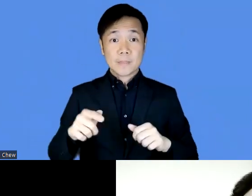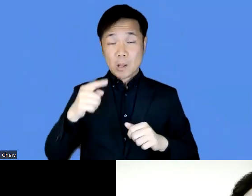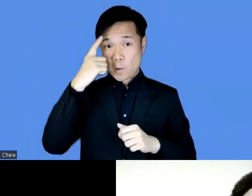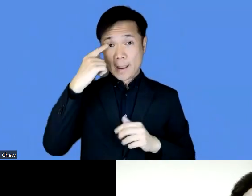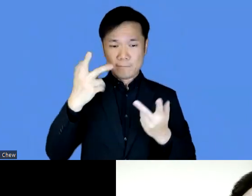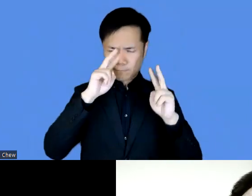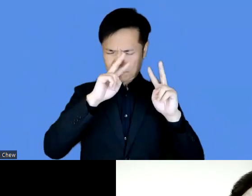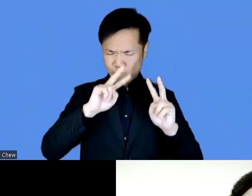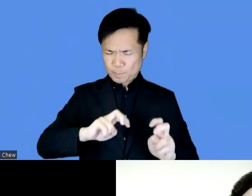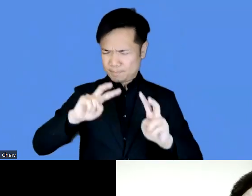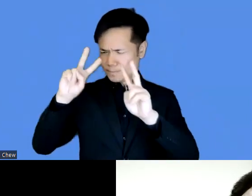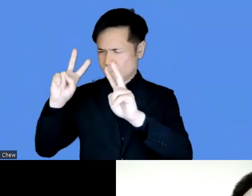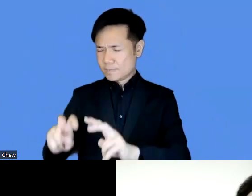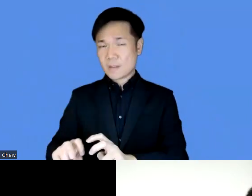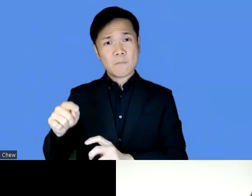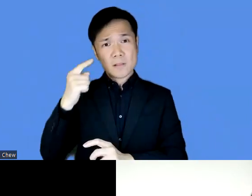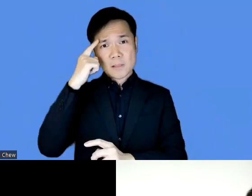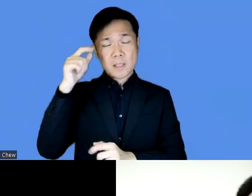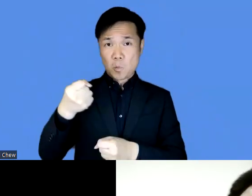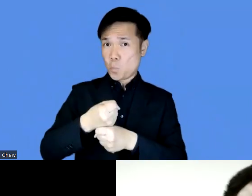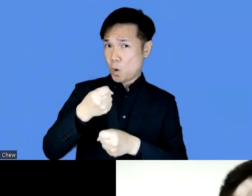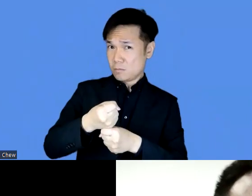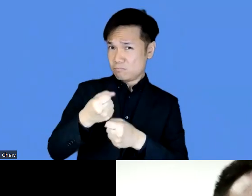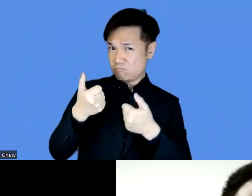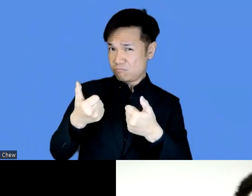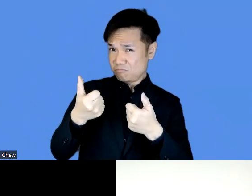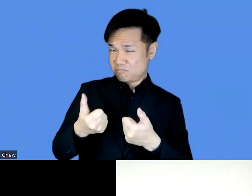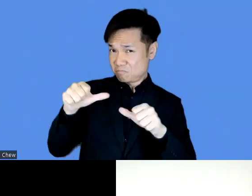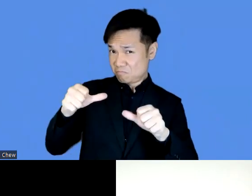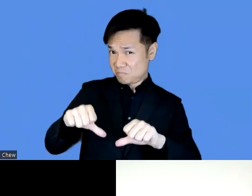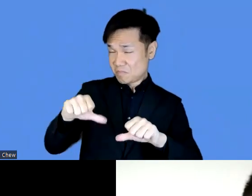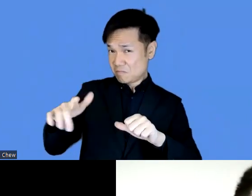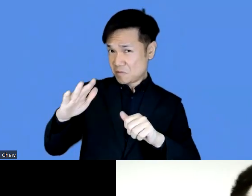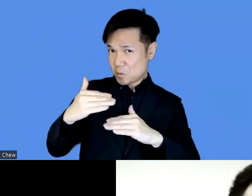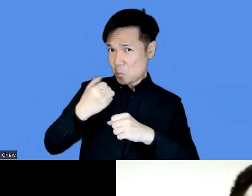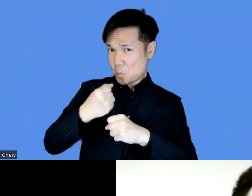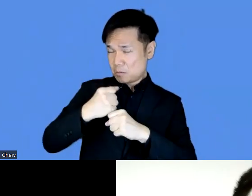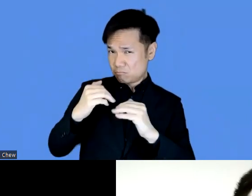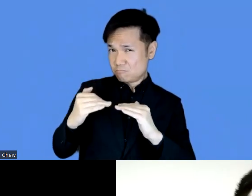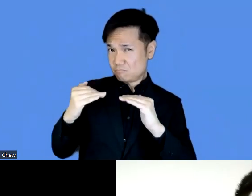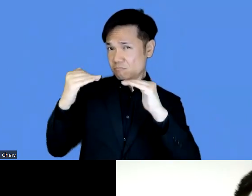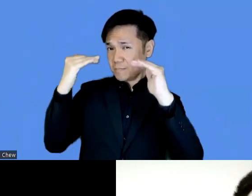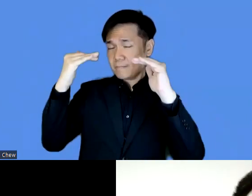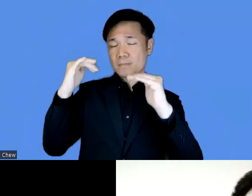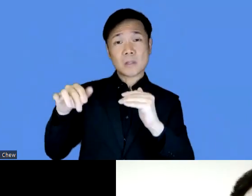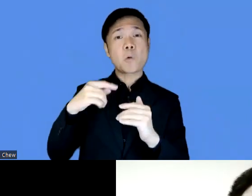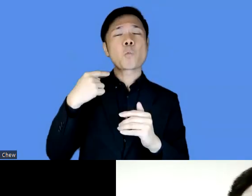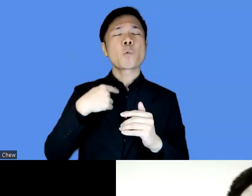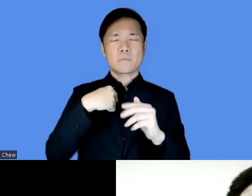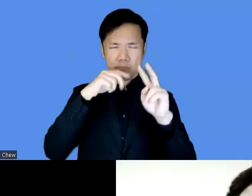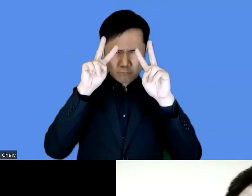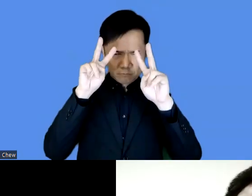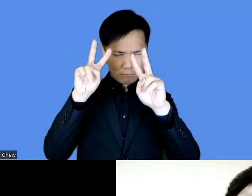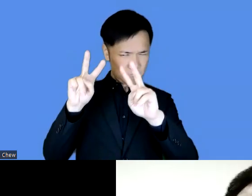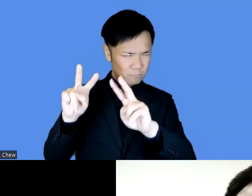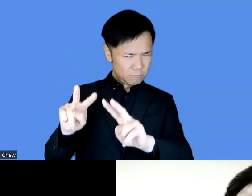survey data on their career development about the living conditions, and we have done correlation analysis of